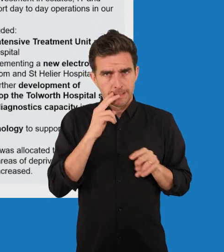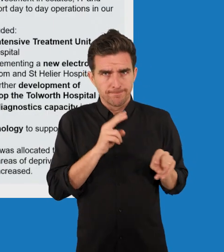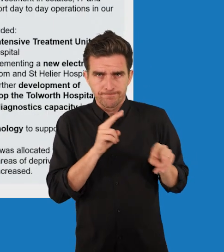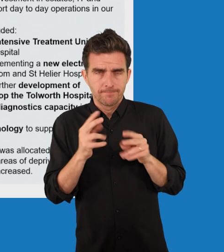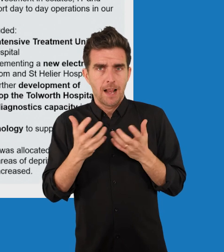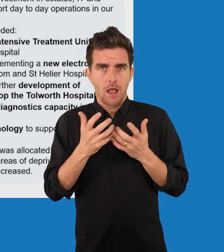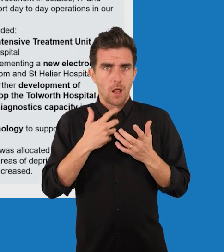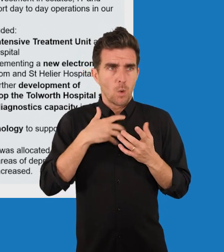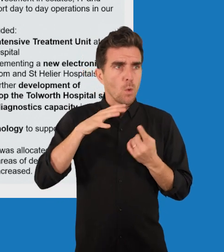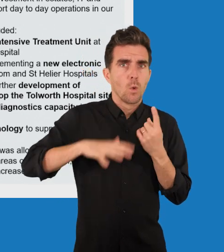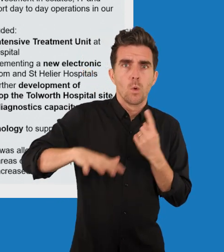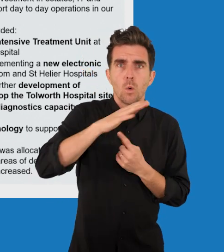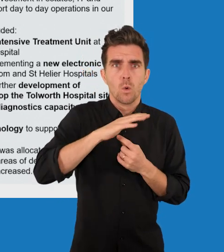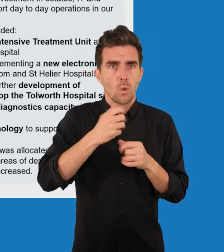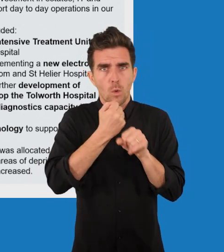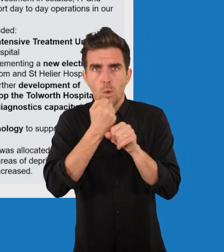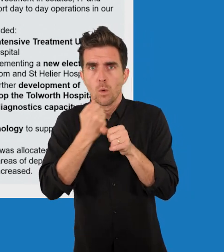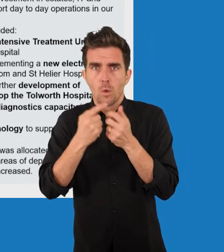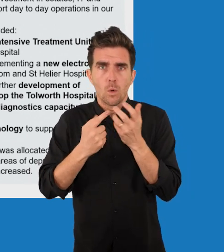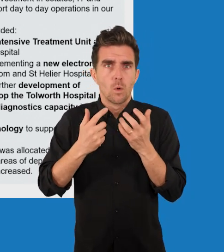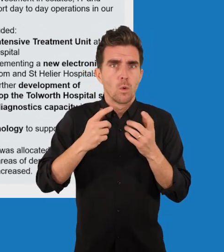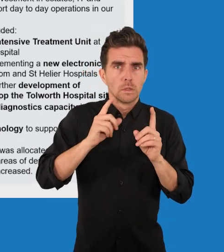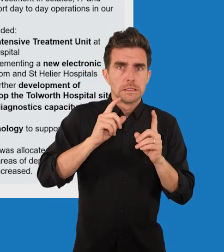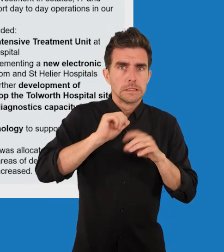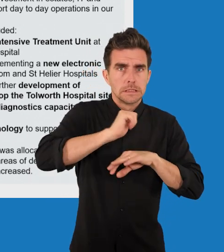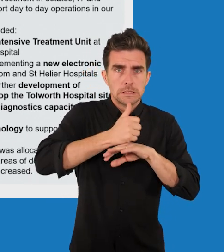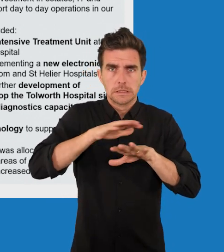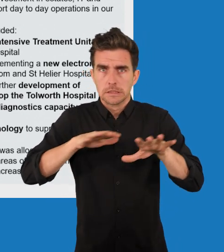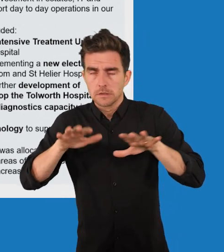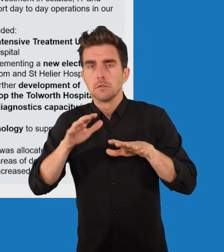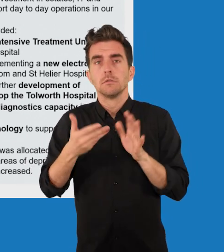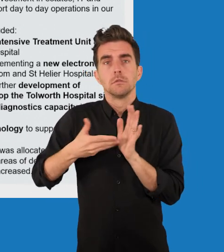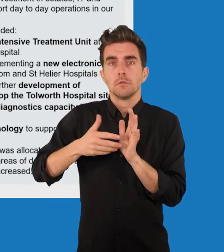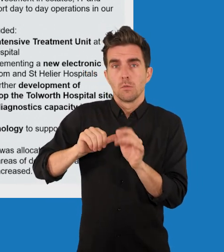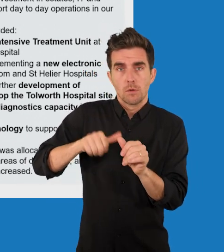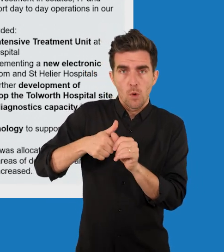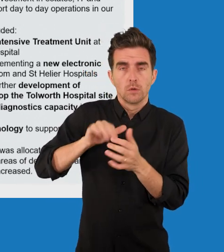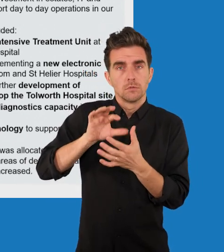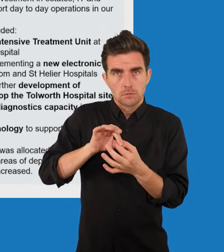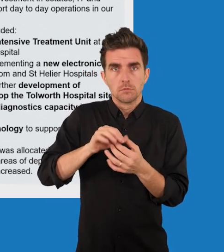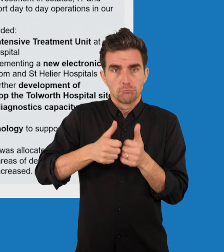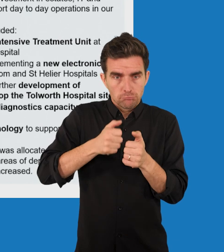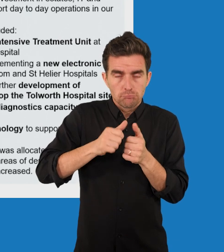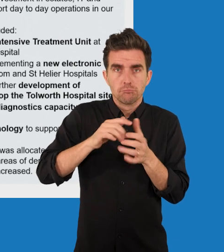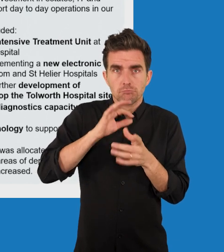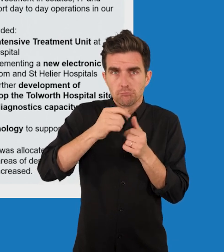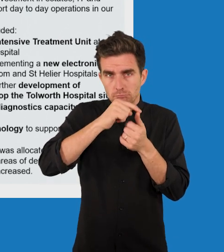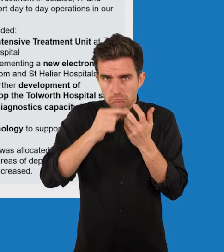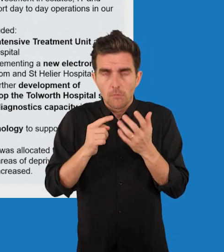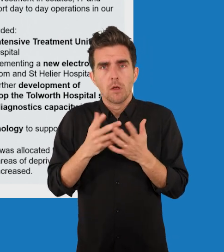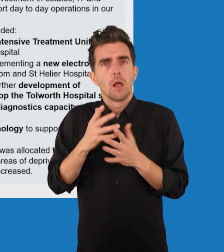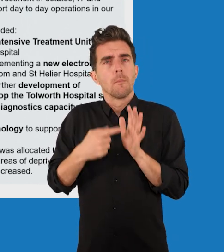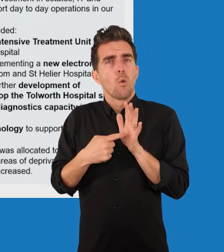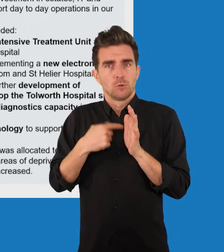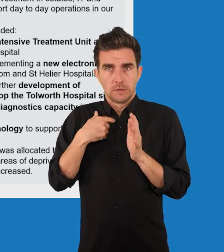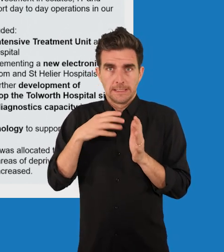Also, what's really important is how we look after our infrastructure, whether that be the concrete or whether that be the digital support that we have. And it's